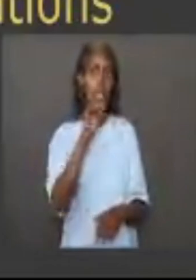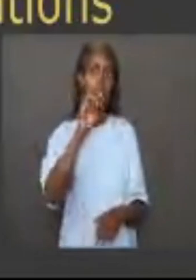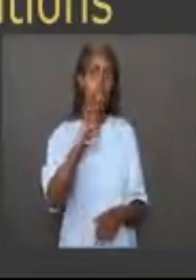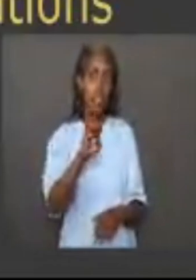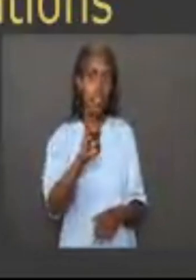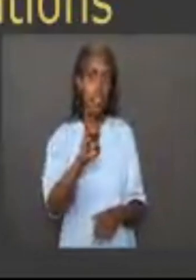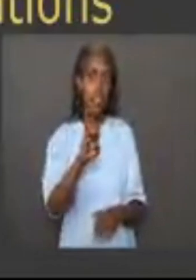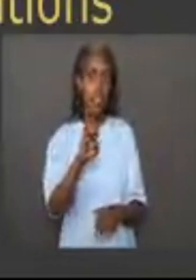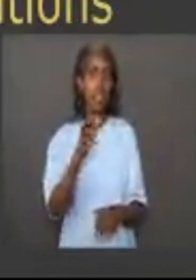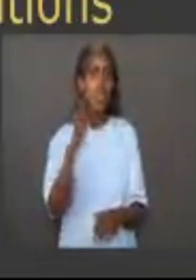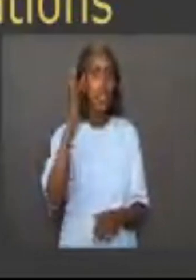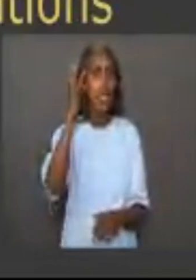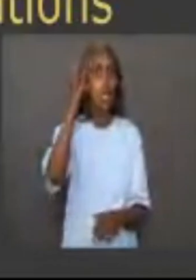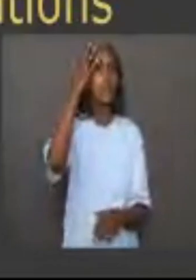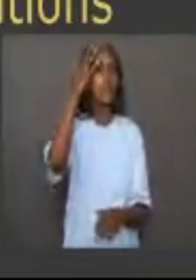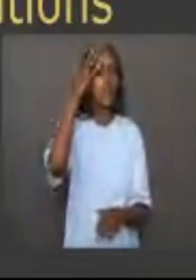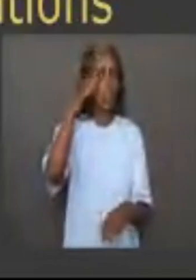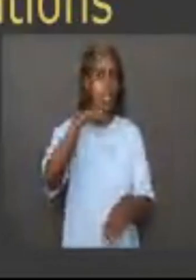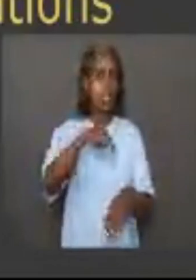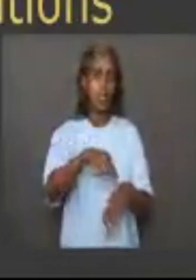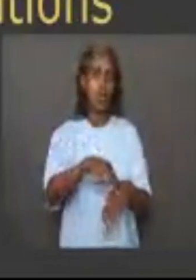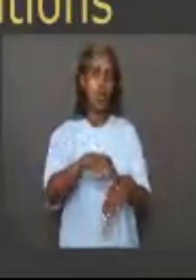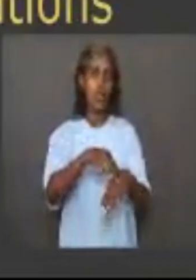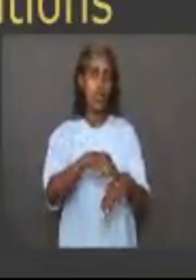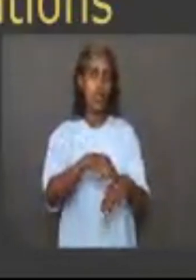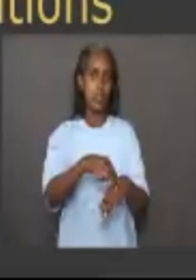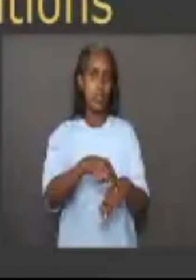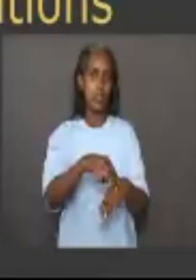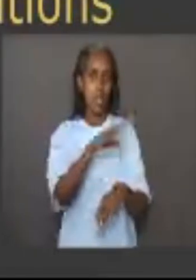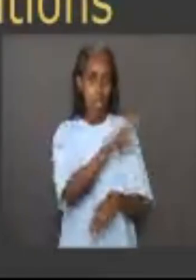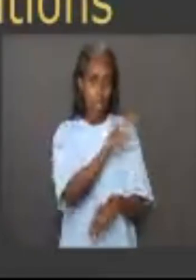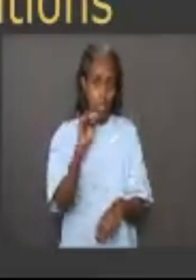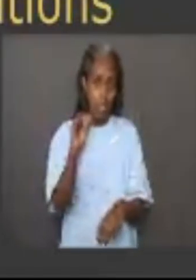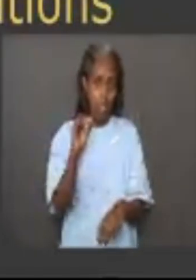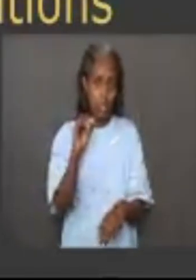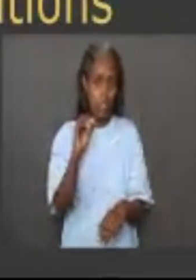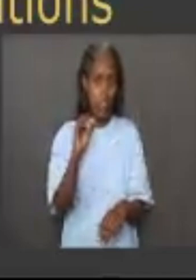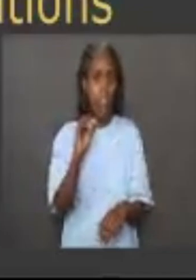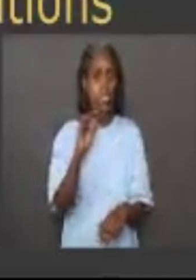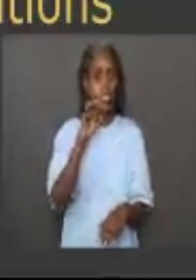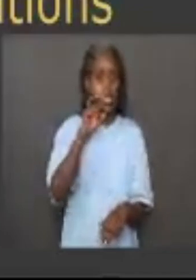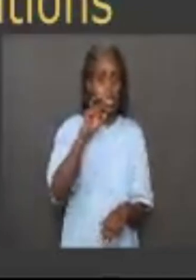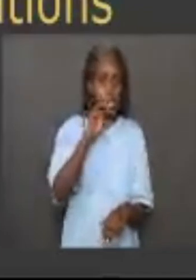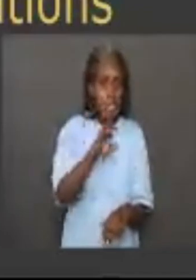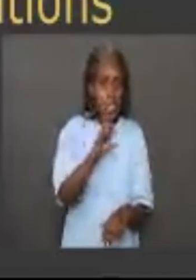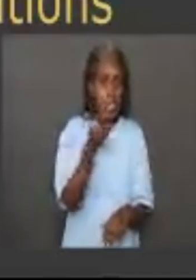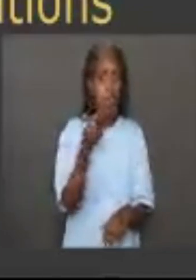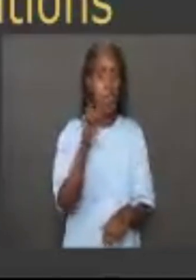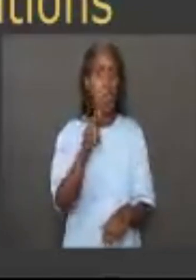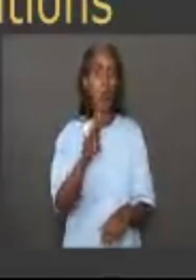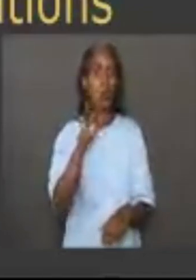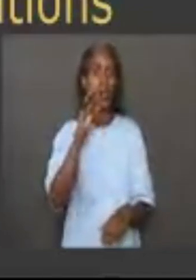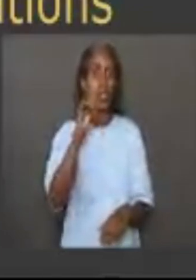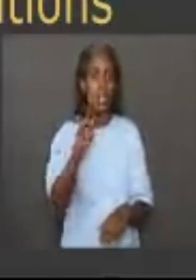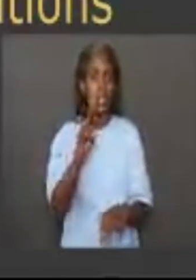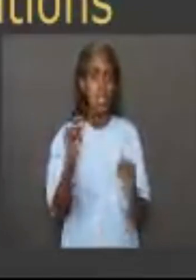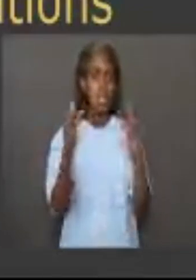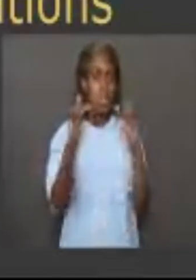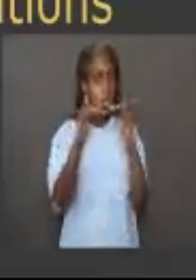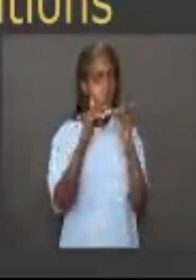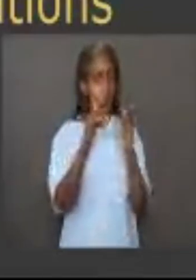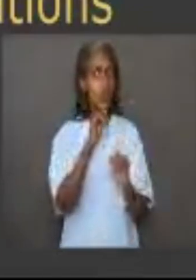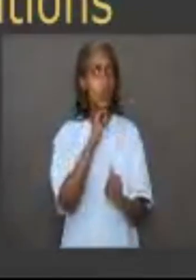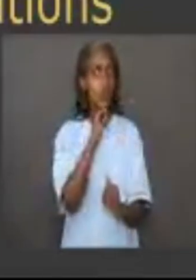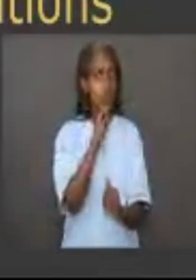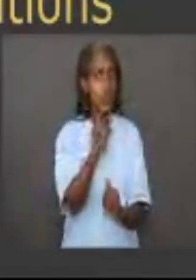are arbitrary constants, and neither c nor d are